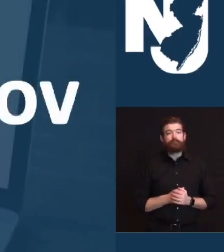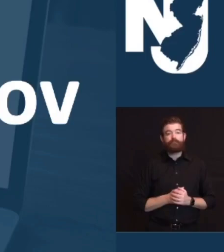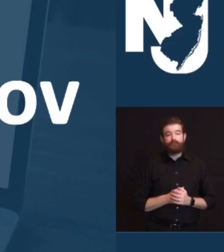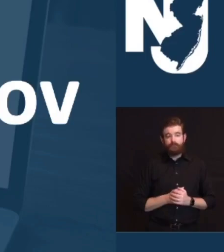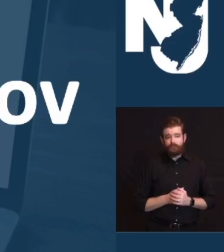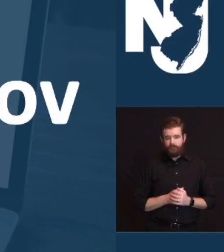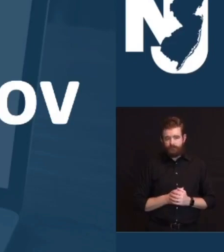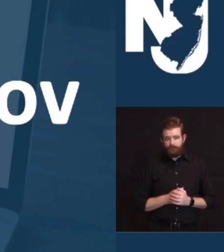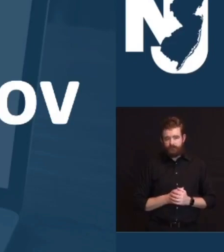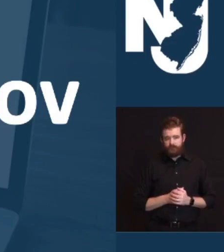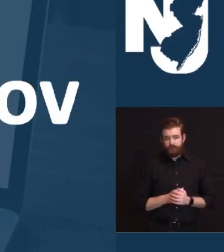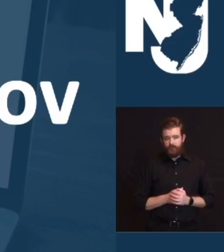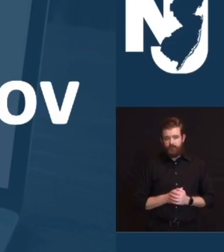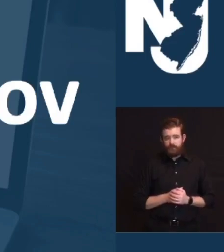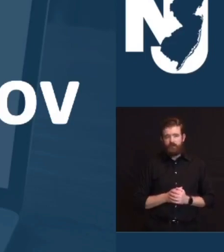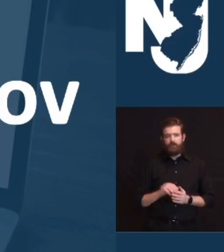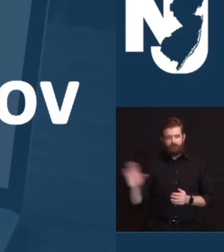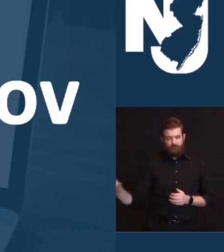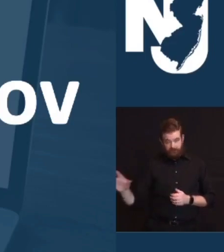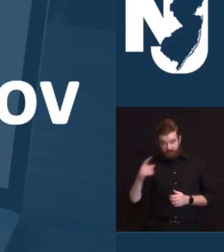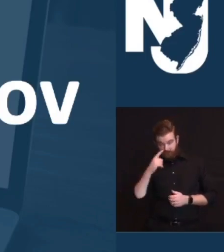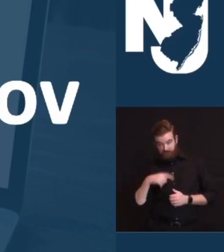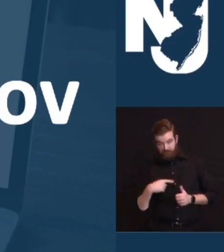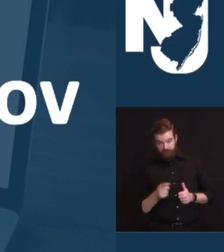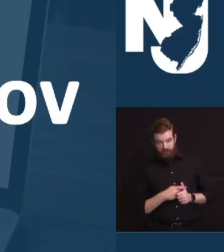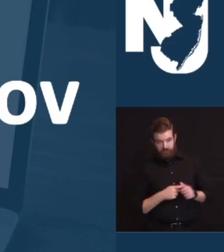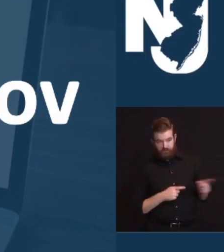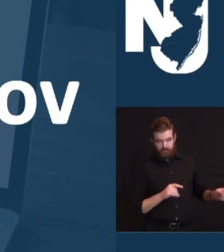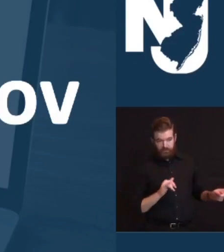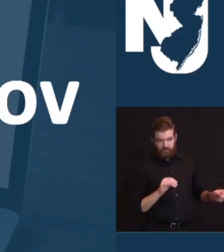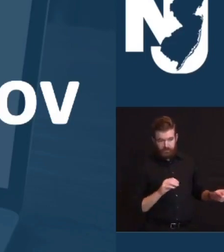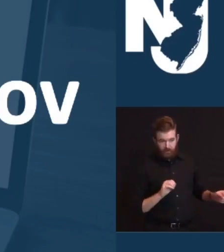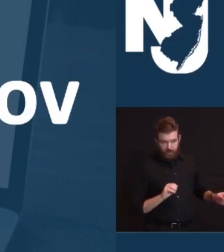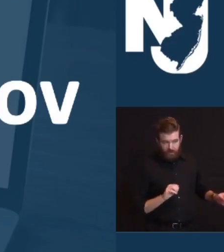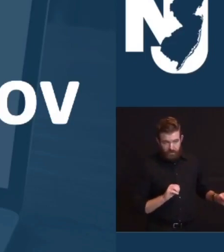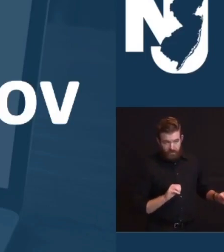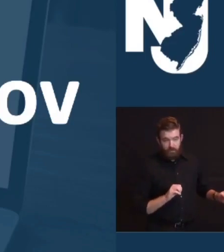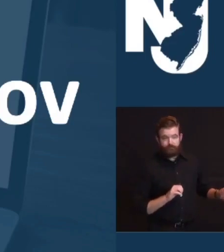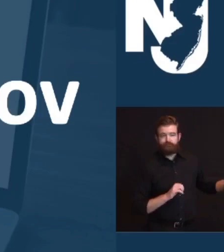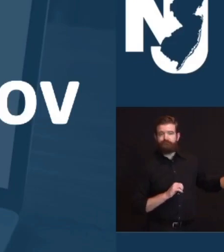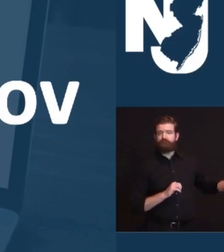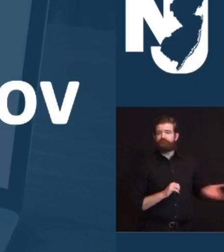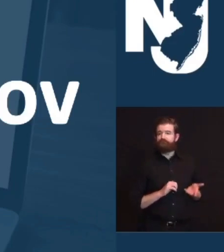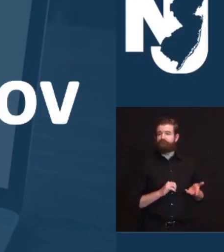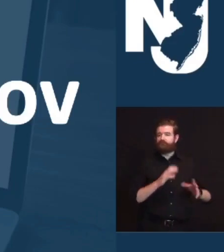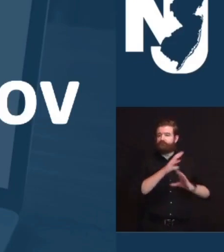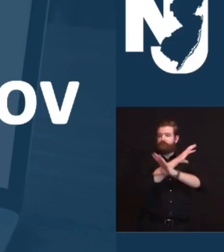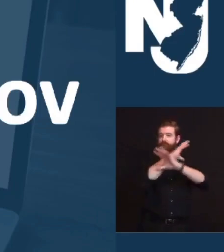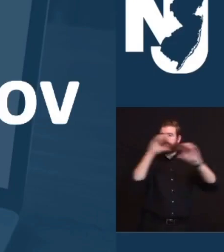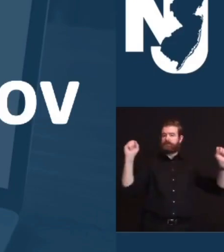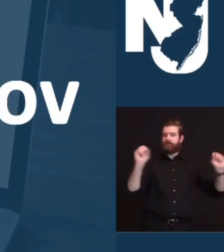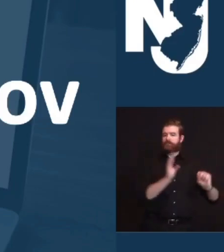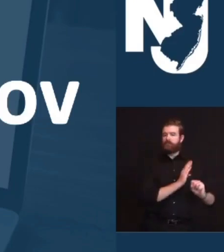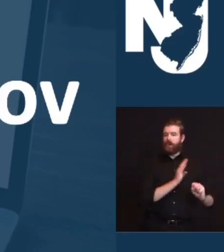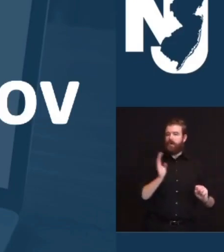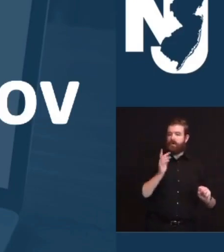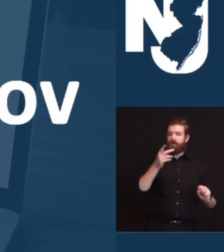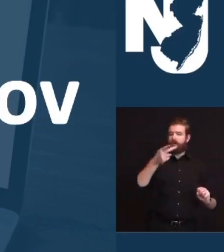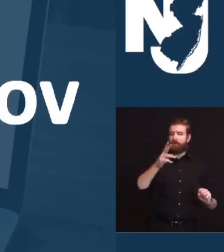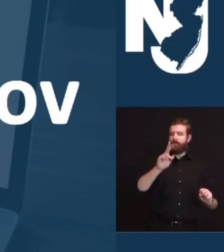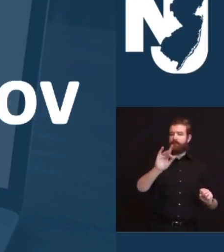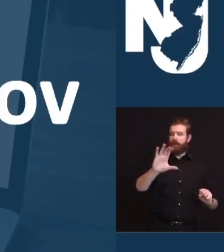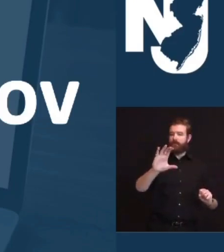from Joe first. Please help me welcome the President of the Board of Public Utilities. Welcome him back, I should say, Joe Fiordaliso. Joe, thank